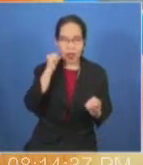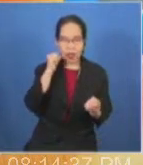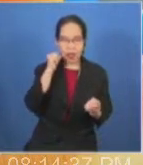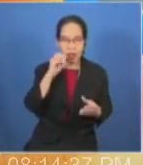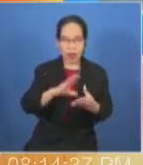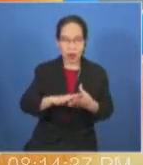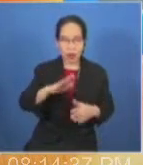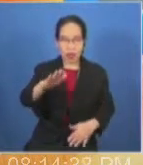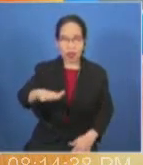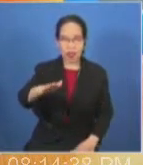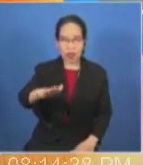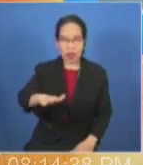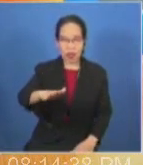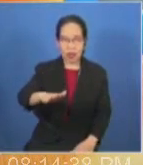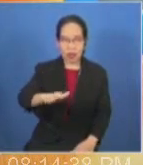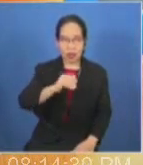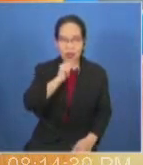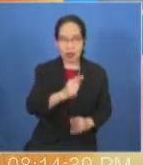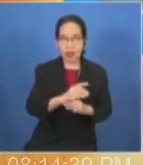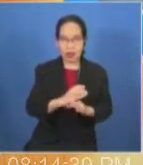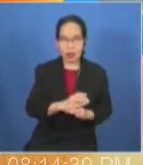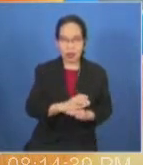will take care of them.